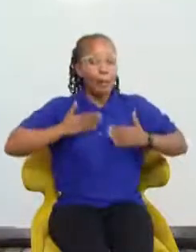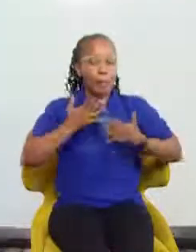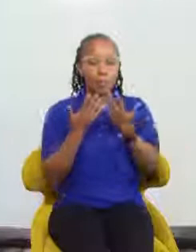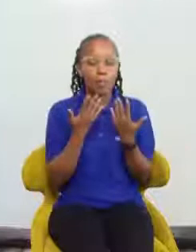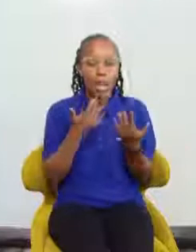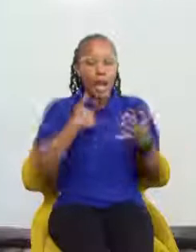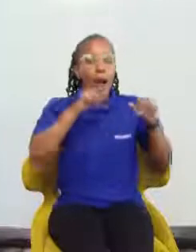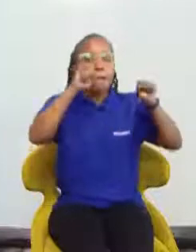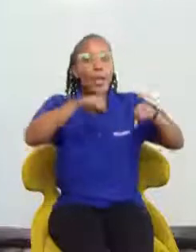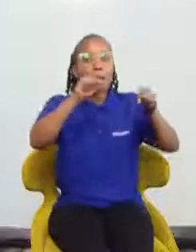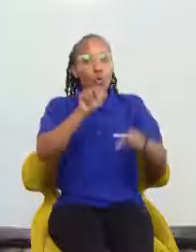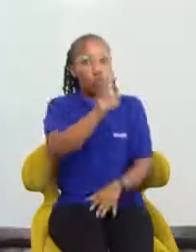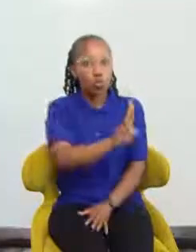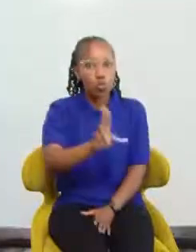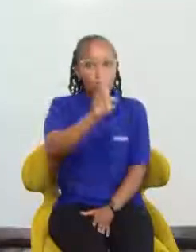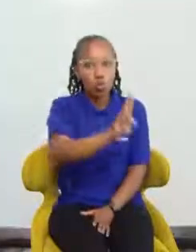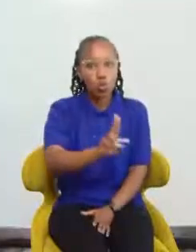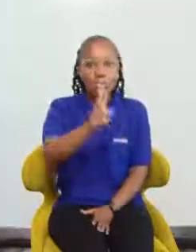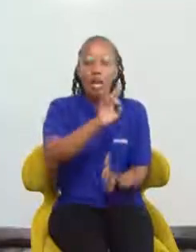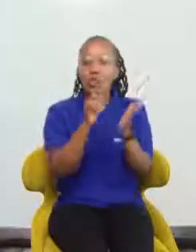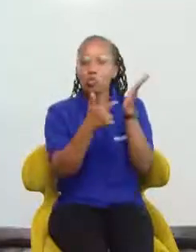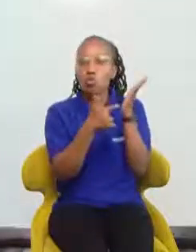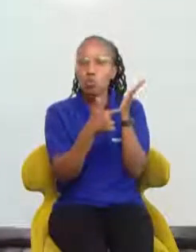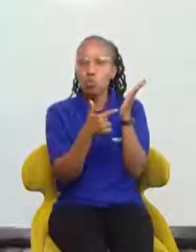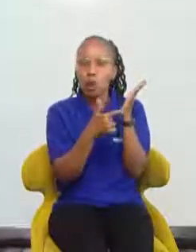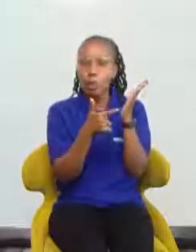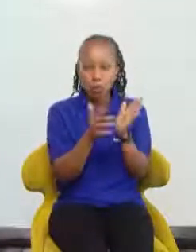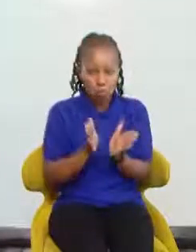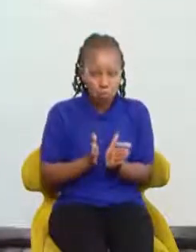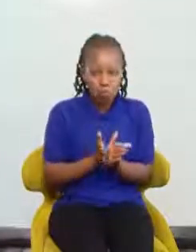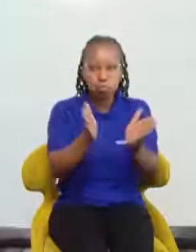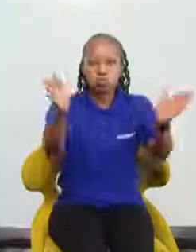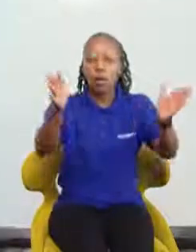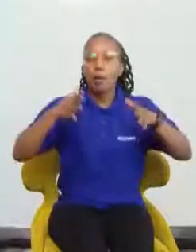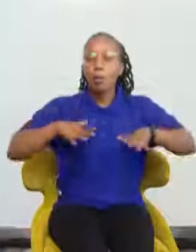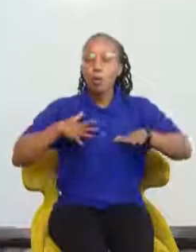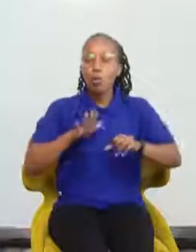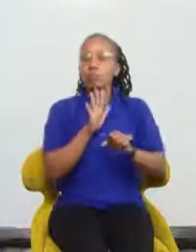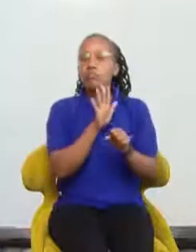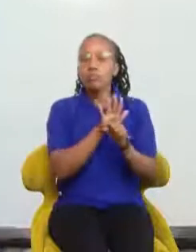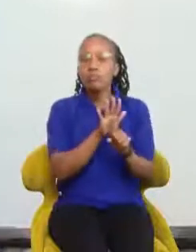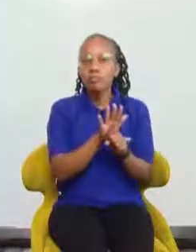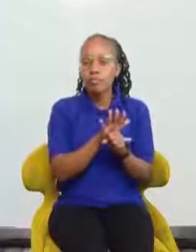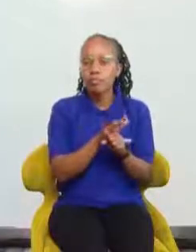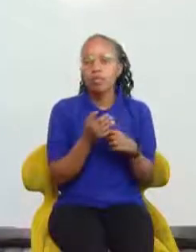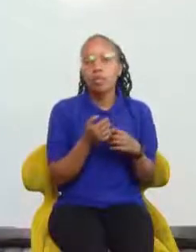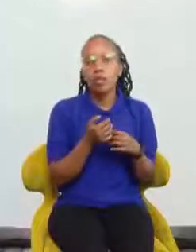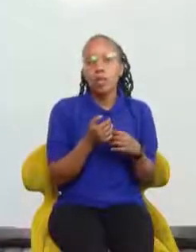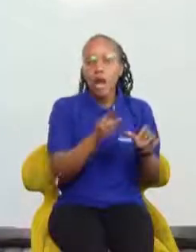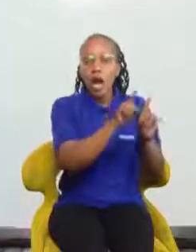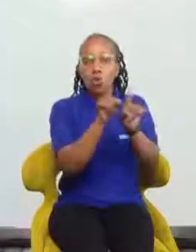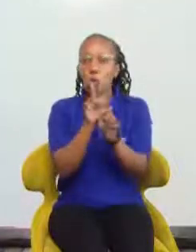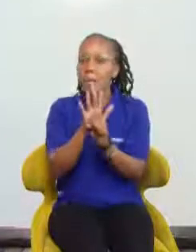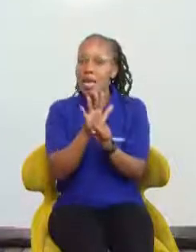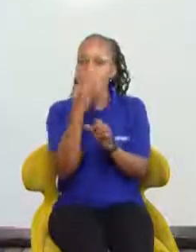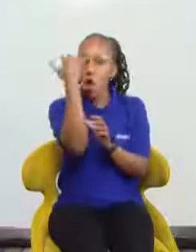to use technology to reach a wider audience, and also to reach to as many autistic people